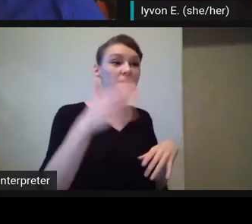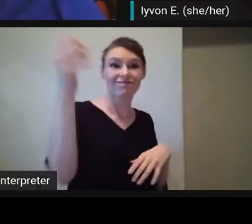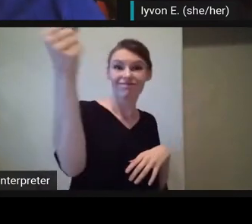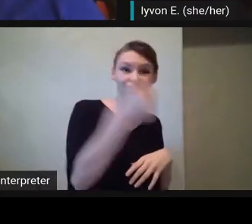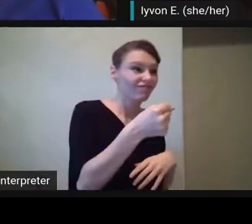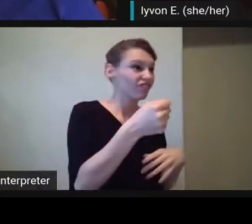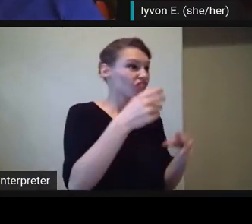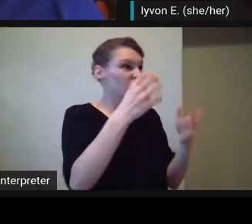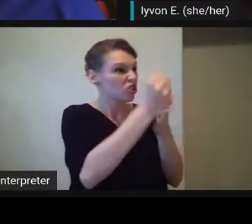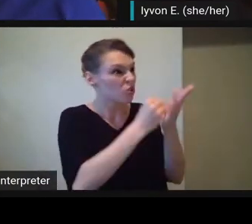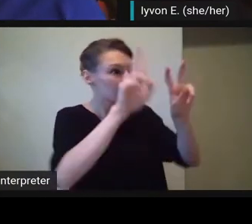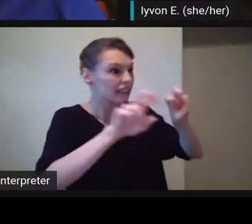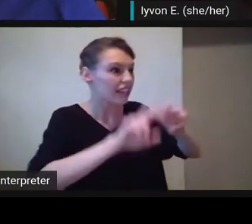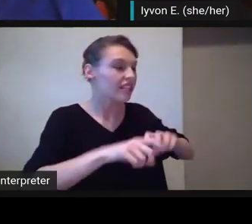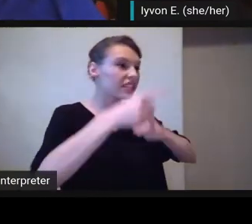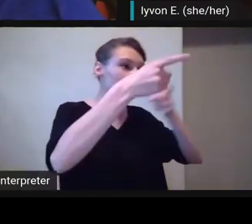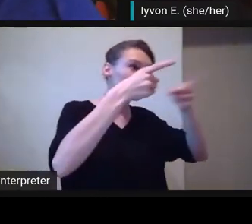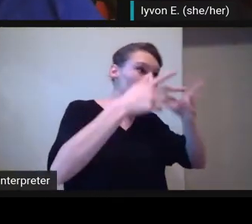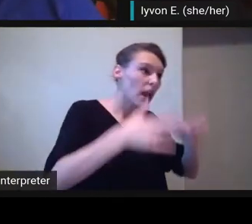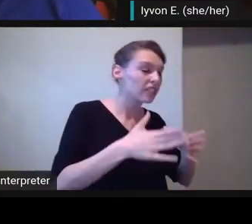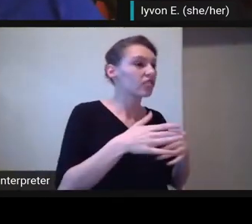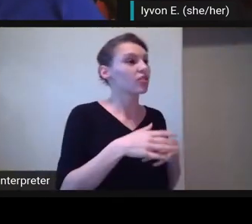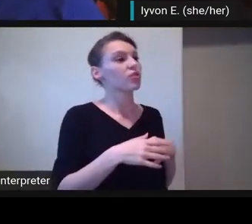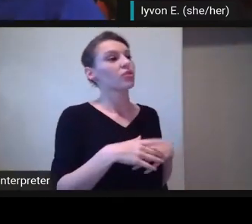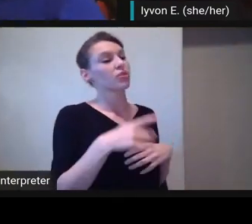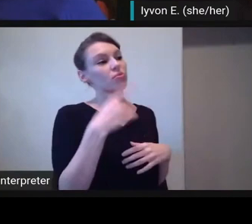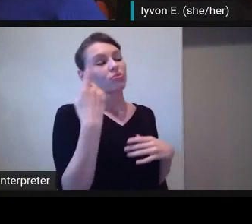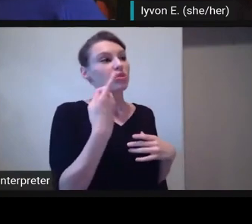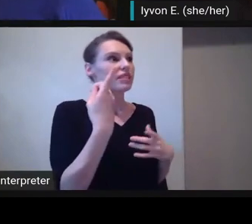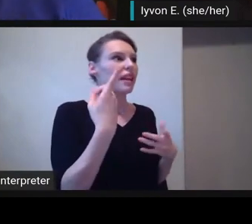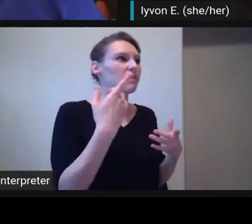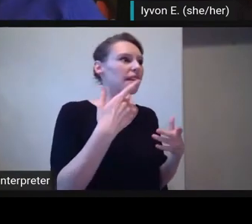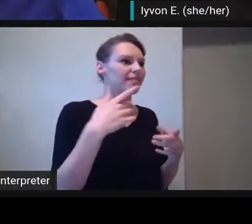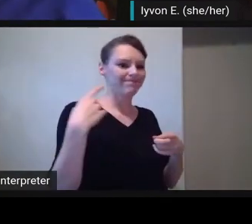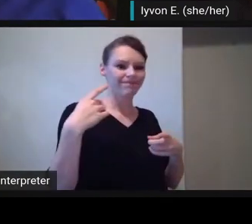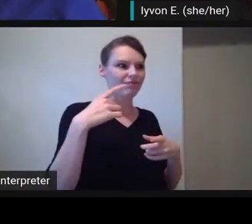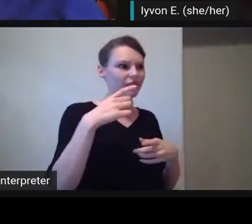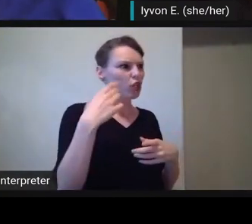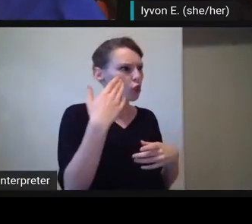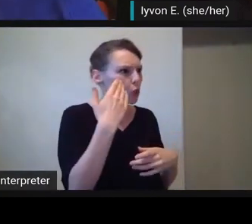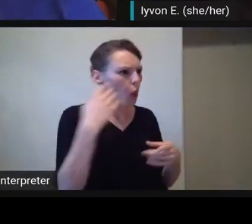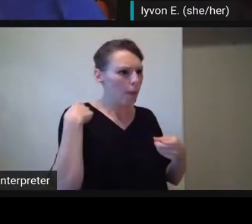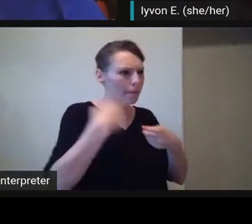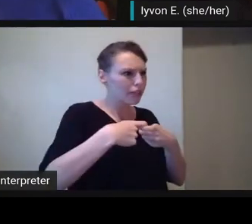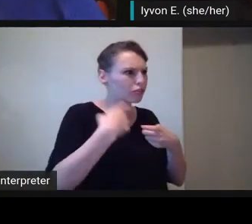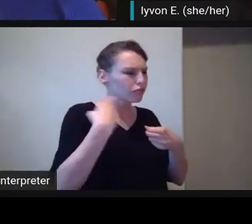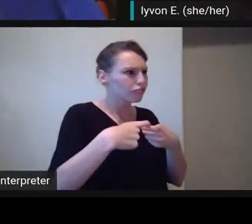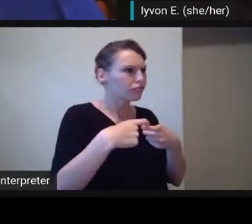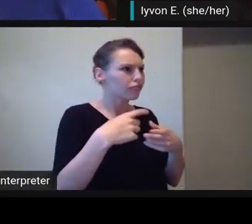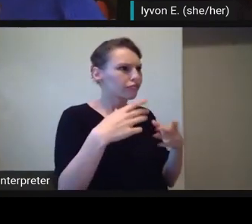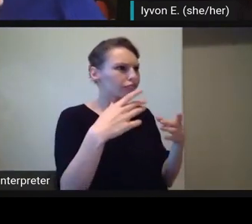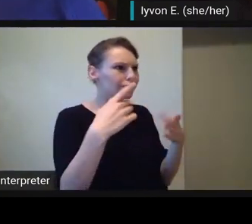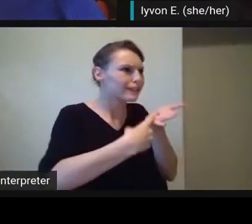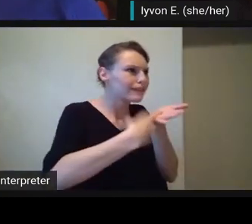mm-hmm. who can talk about the like Lorca or theater in Mexico and Texas or other things we're interested in, and really sort